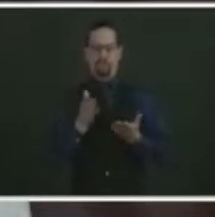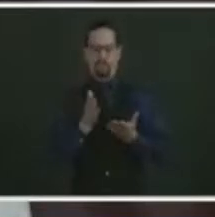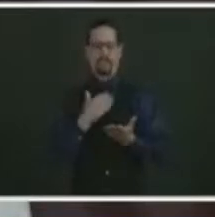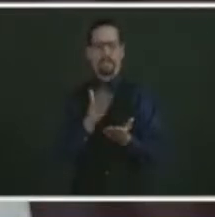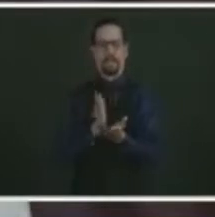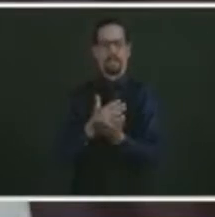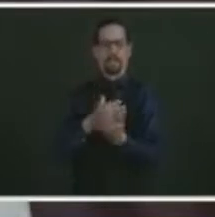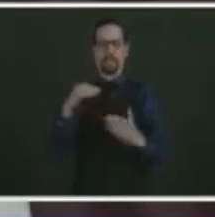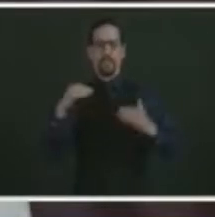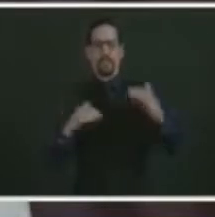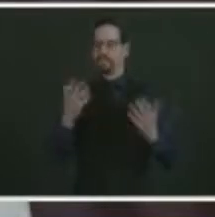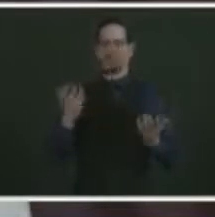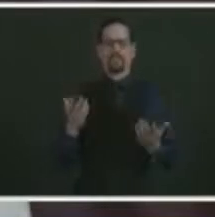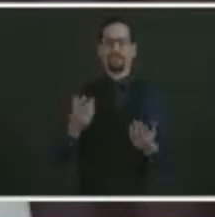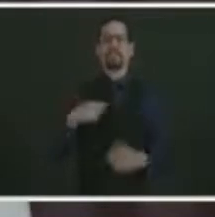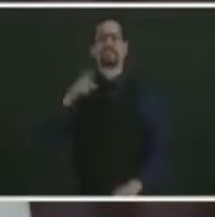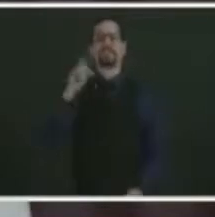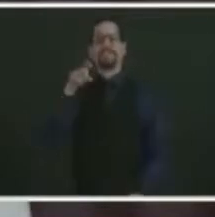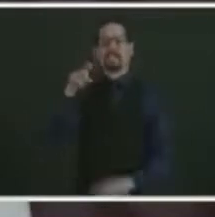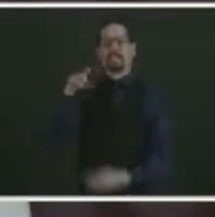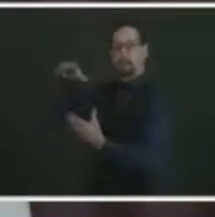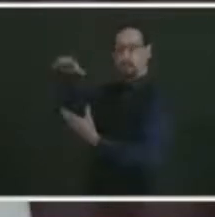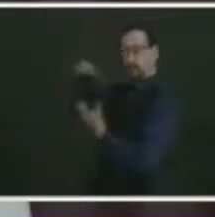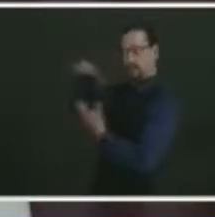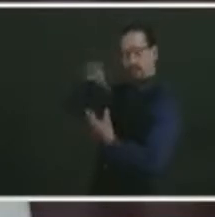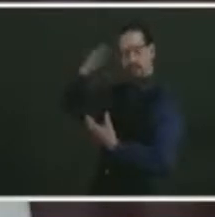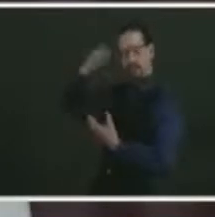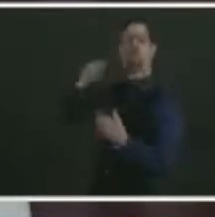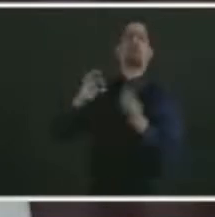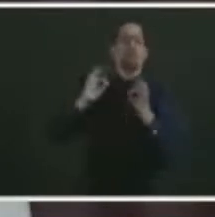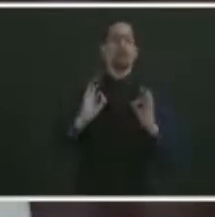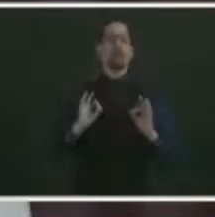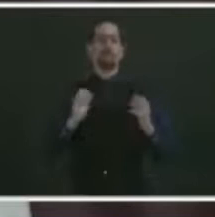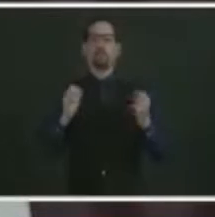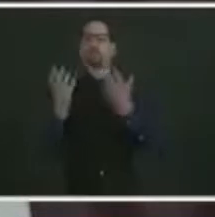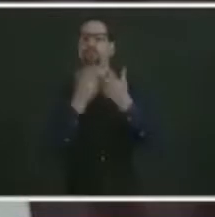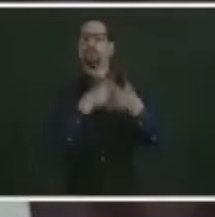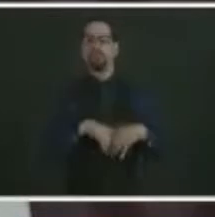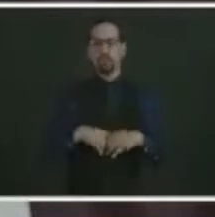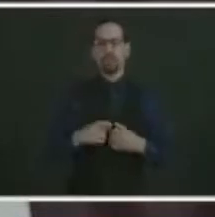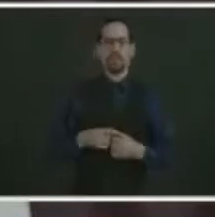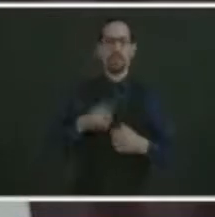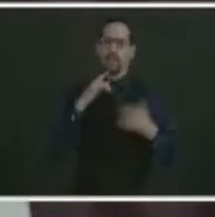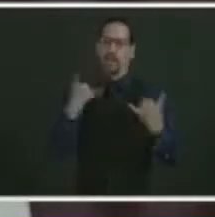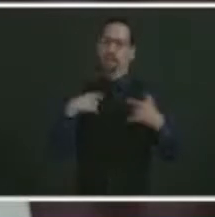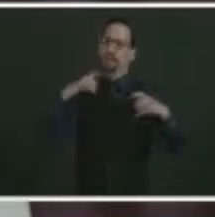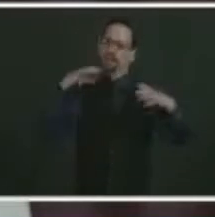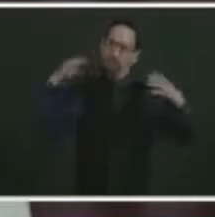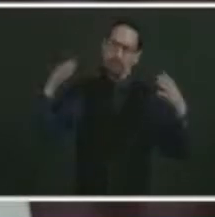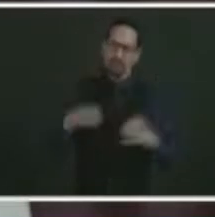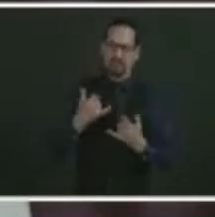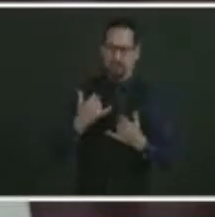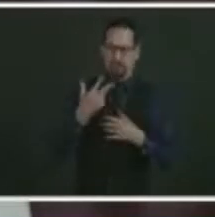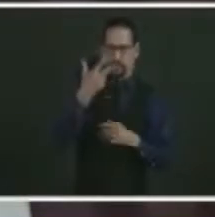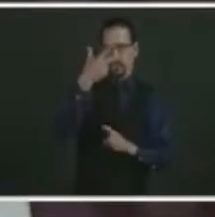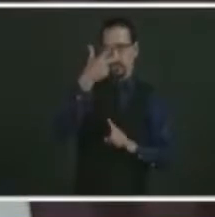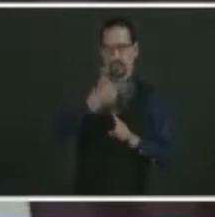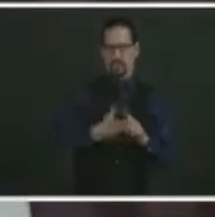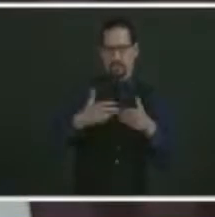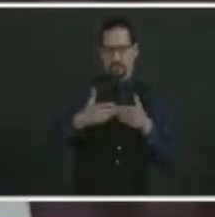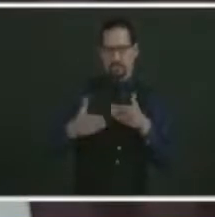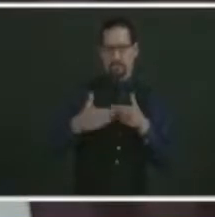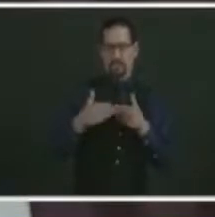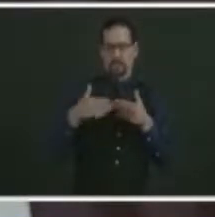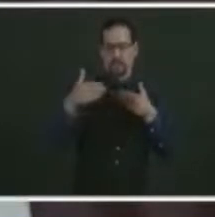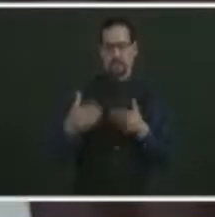table. What we've been focused on, and frankly, going back now several months, is taking responsible